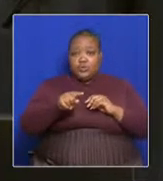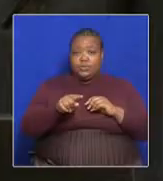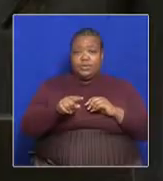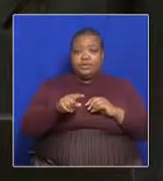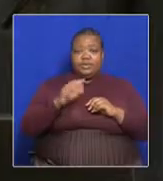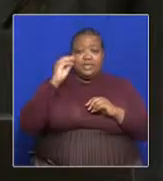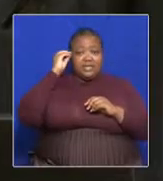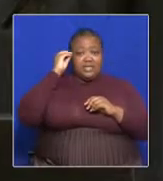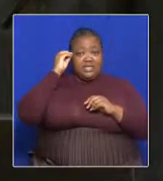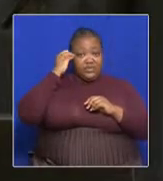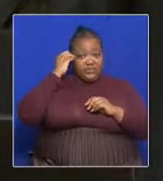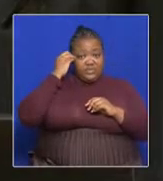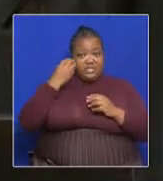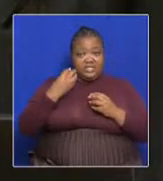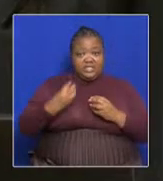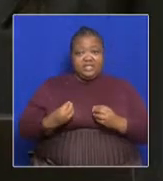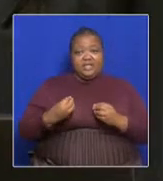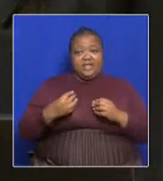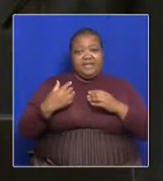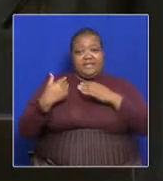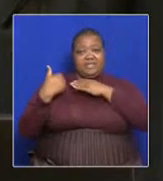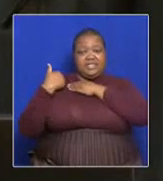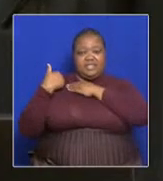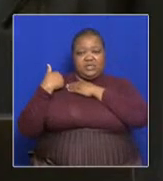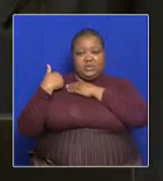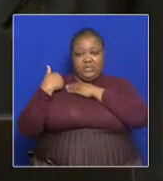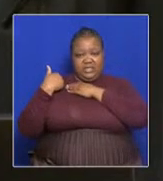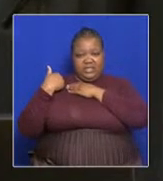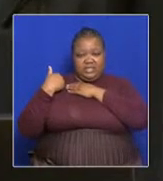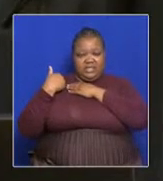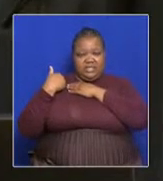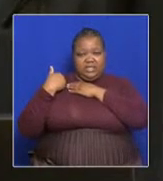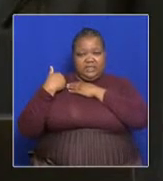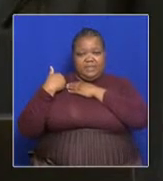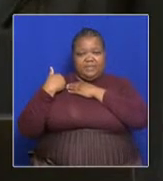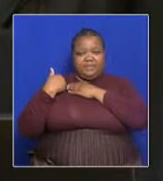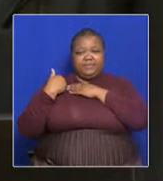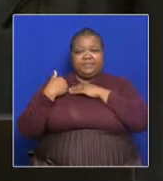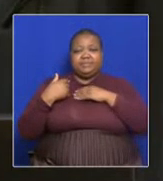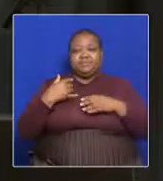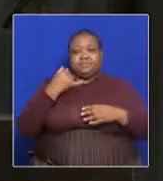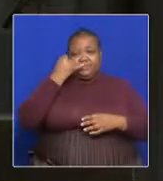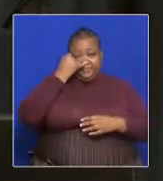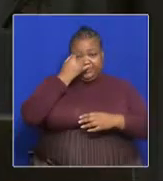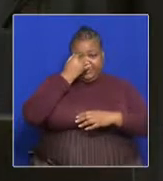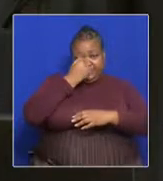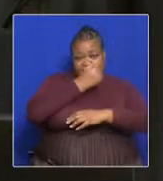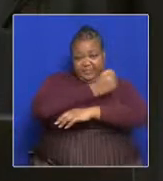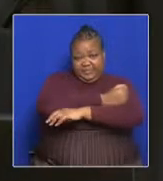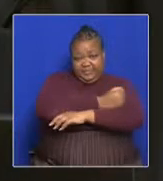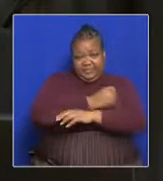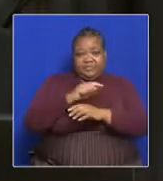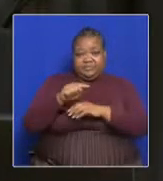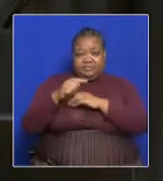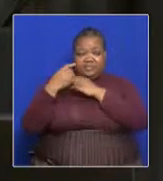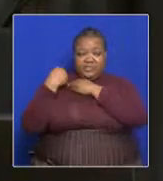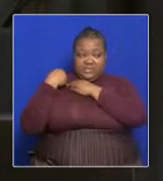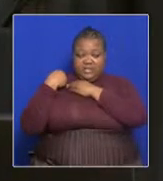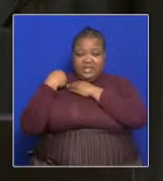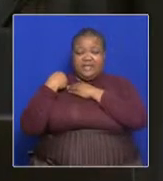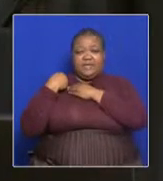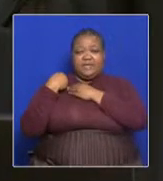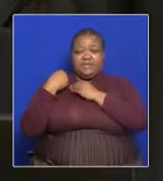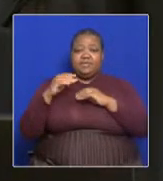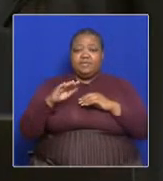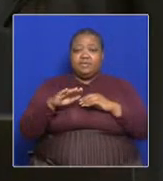the security of those exhibits. And to say that someone